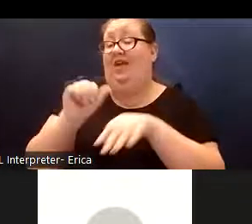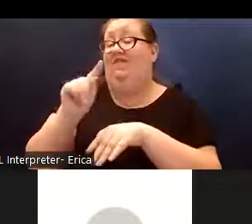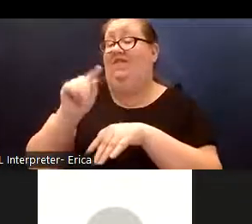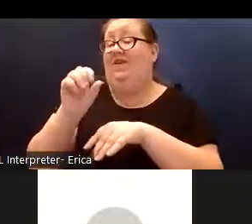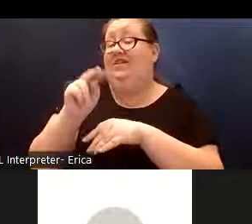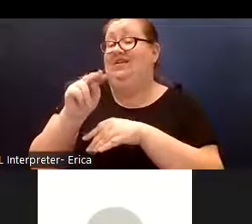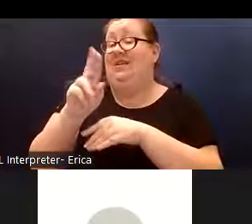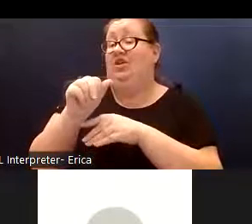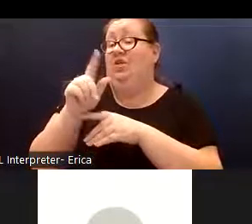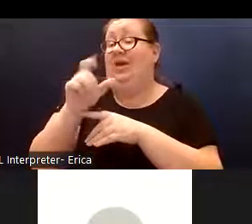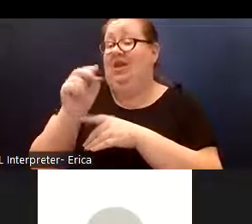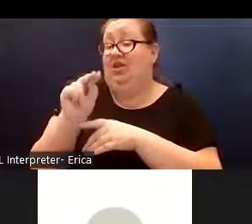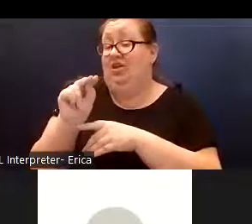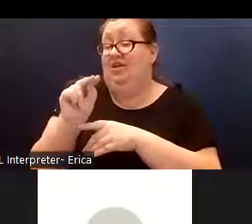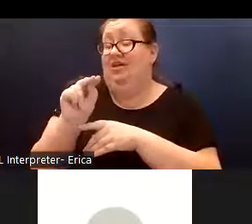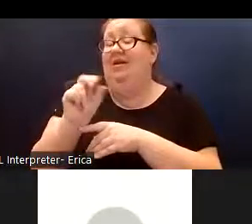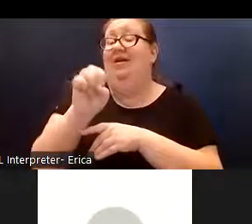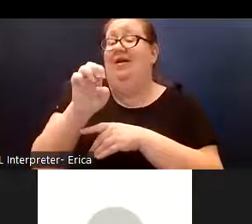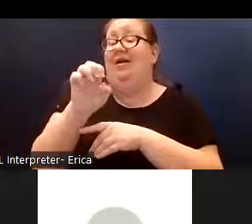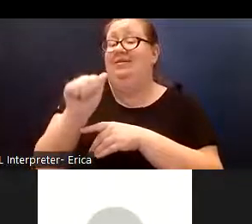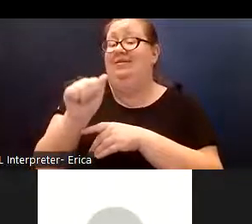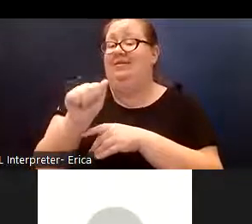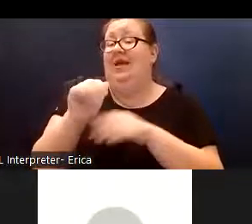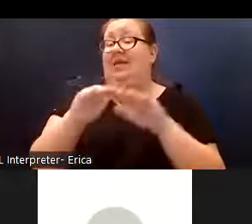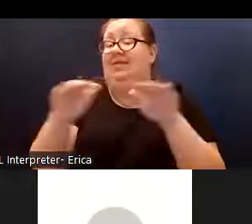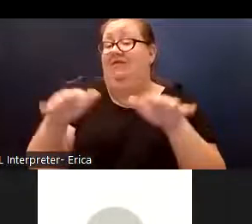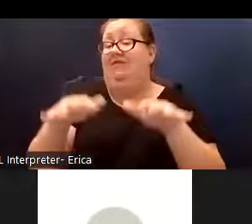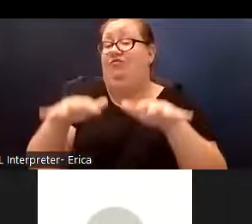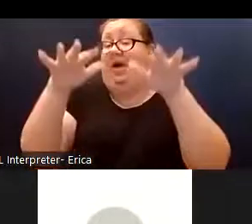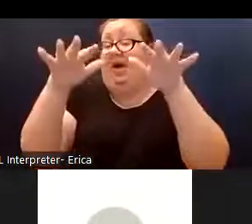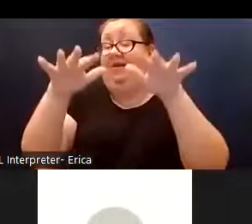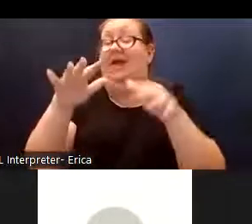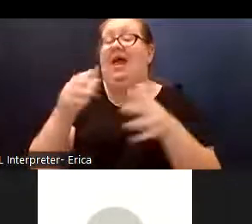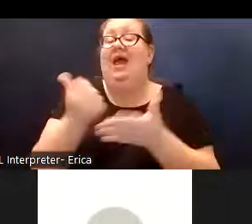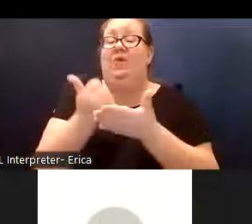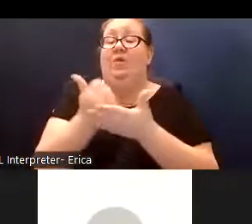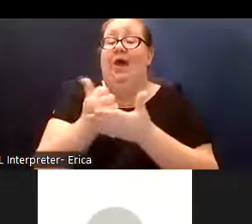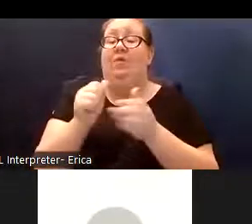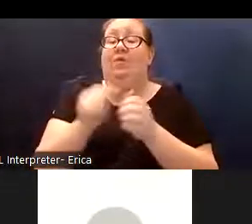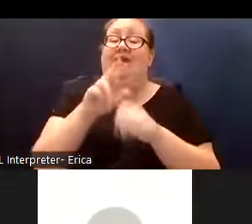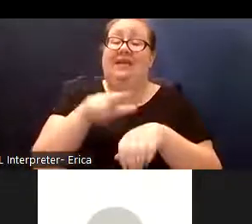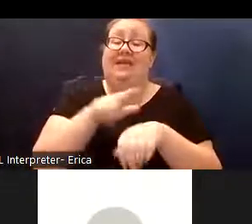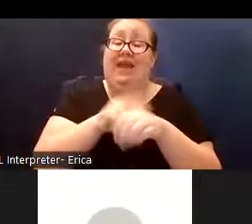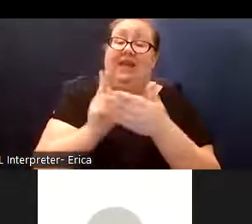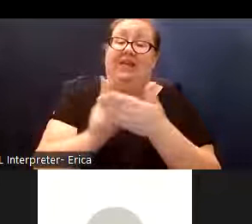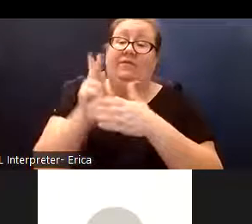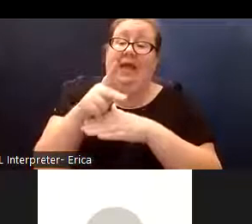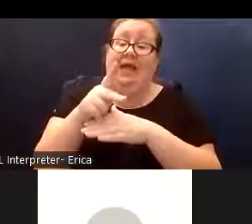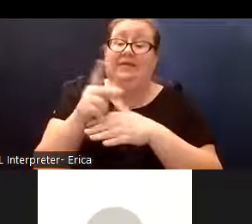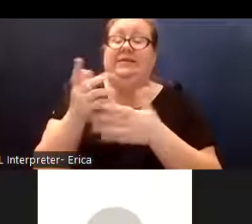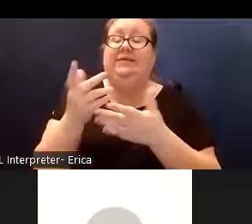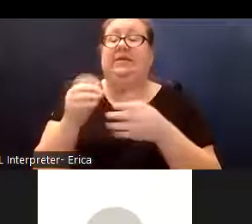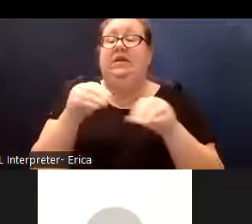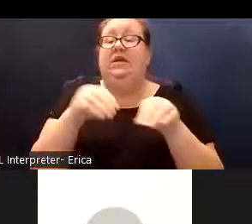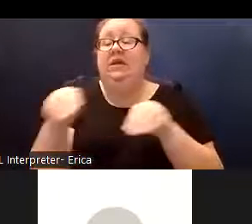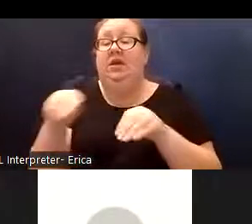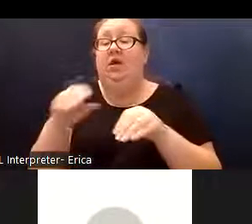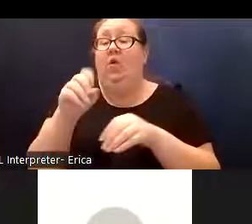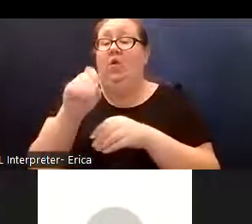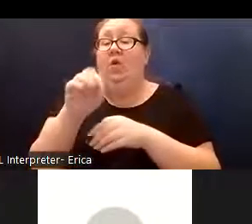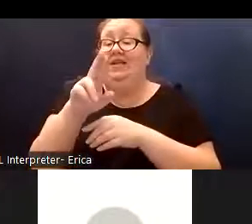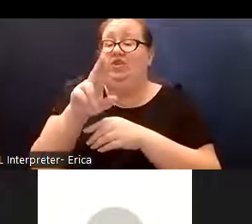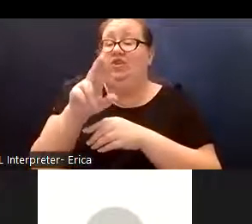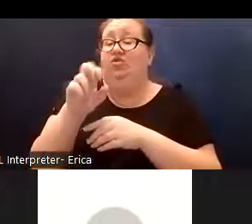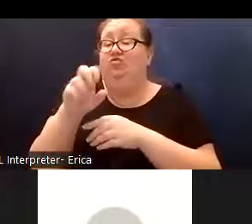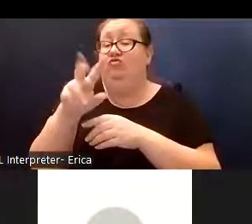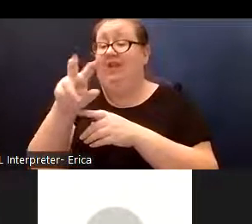level rise, and it would also reintroduce some native plantings, oyster reefs, native species